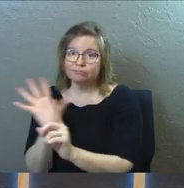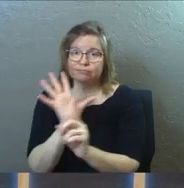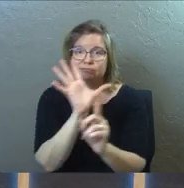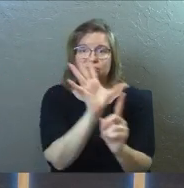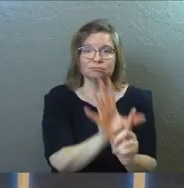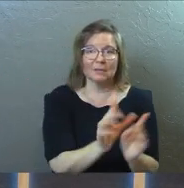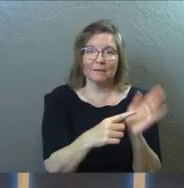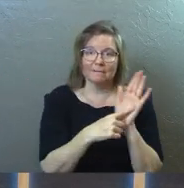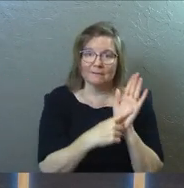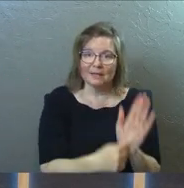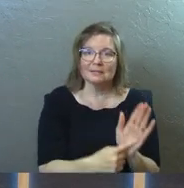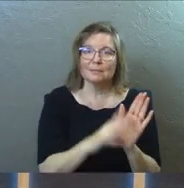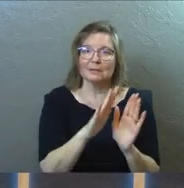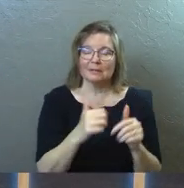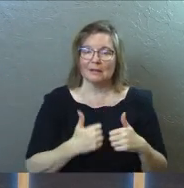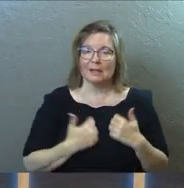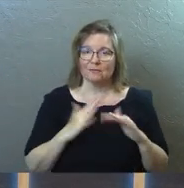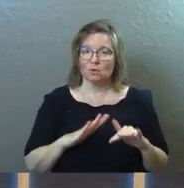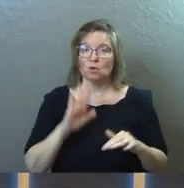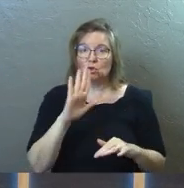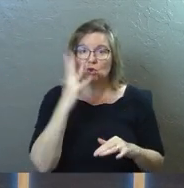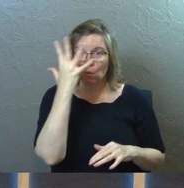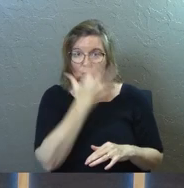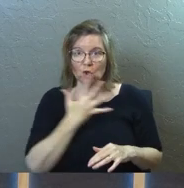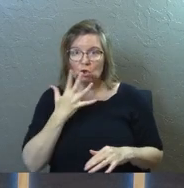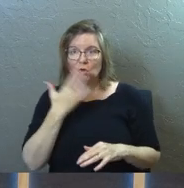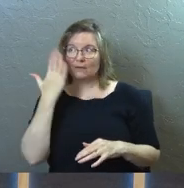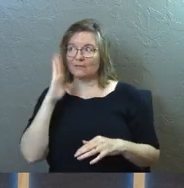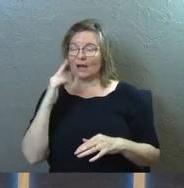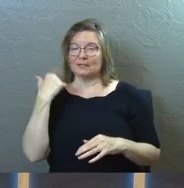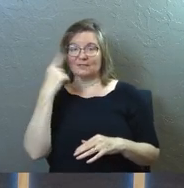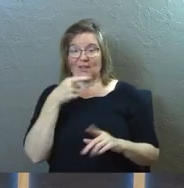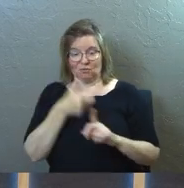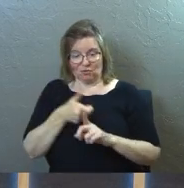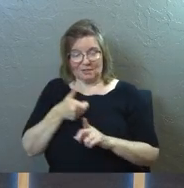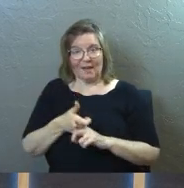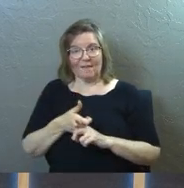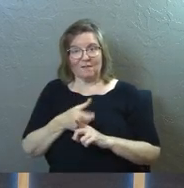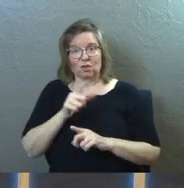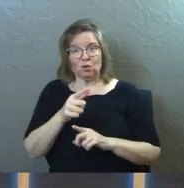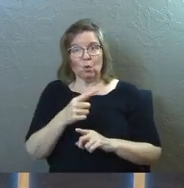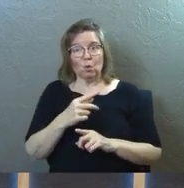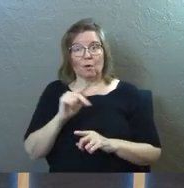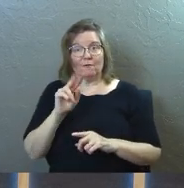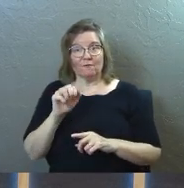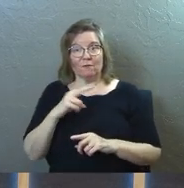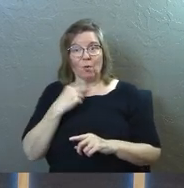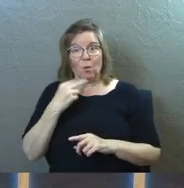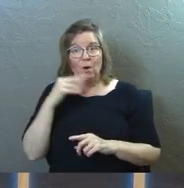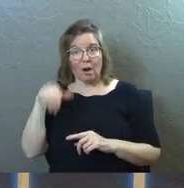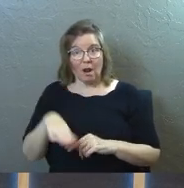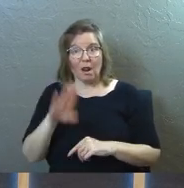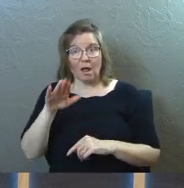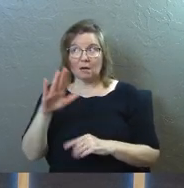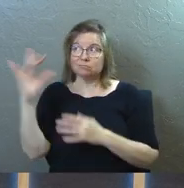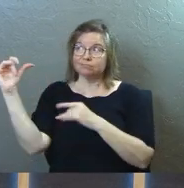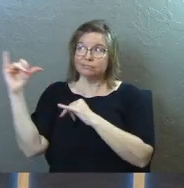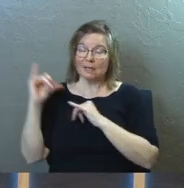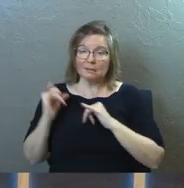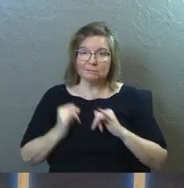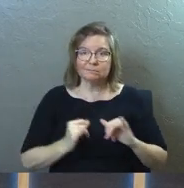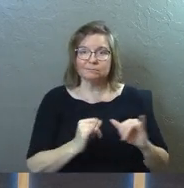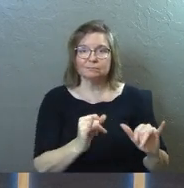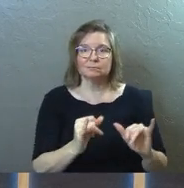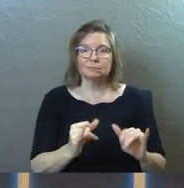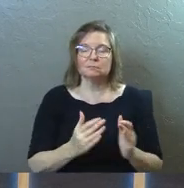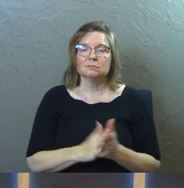children. You're the look on God's face. You're the tone of God's voice. You're the touch of his hand. He reaches through the vehicle